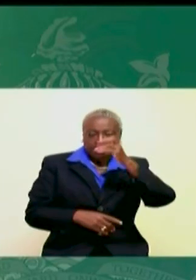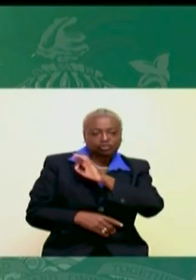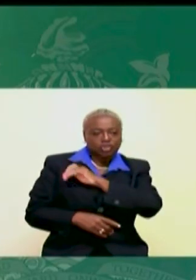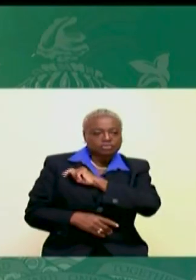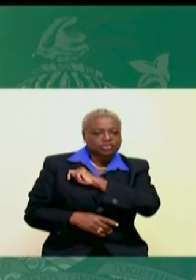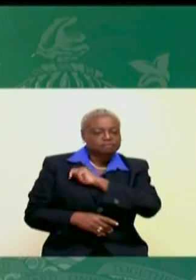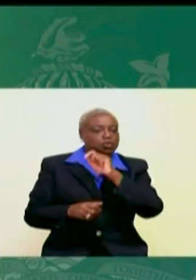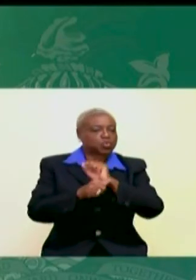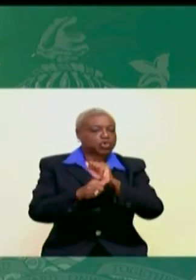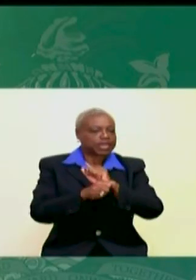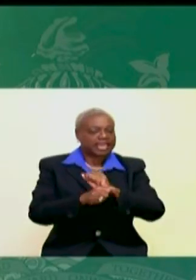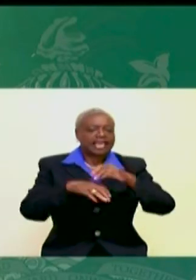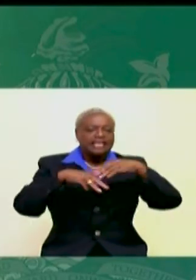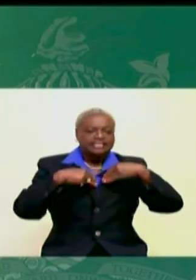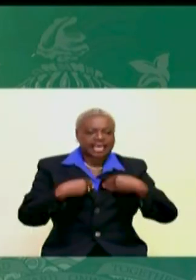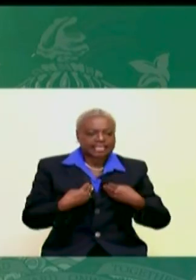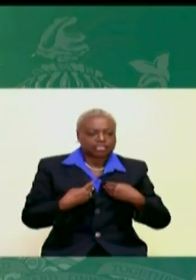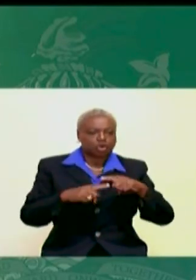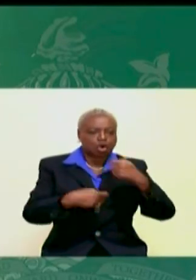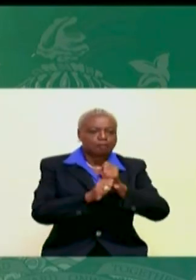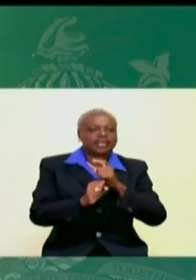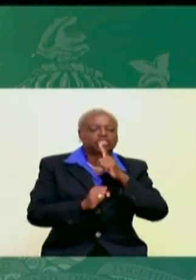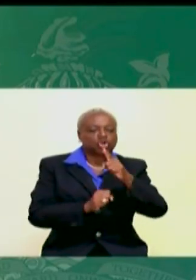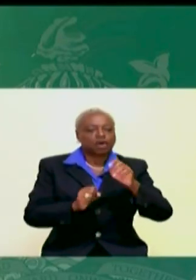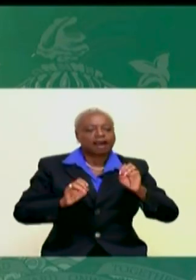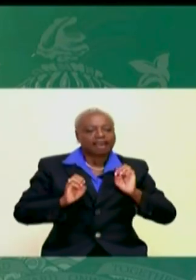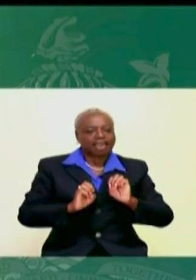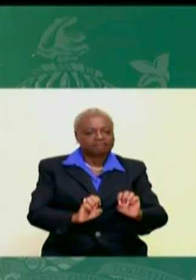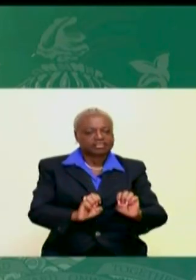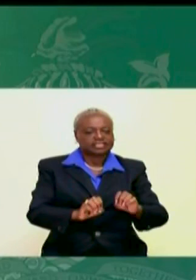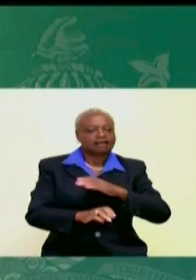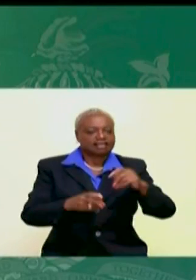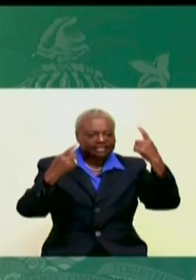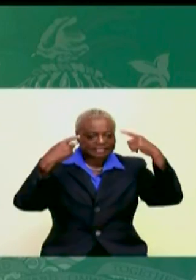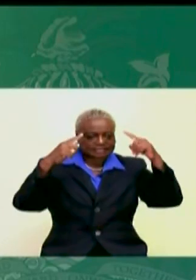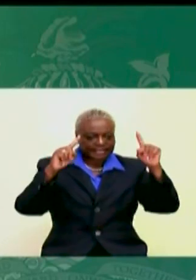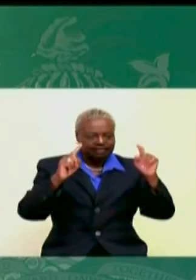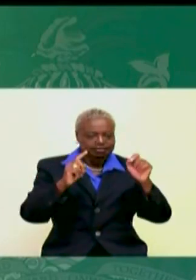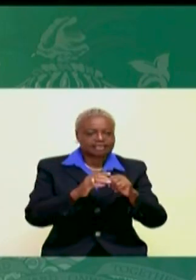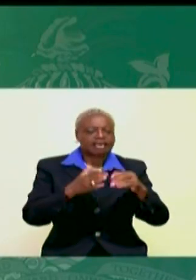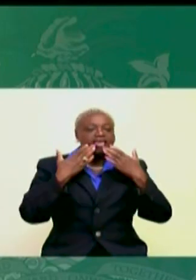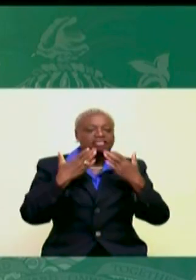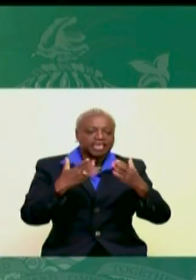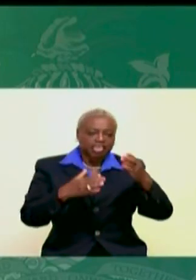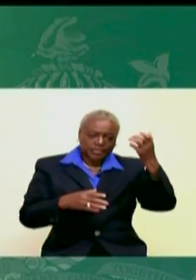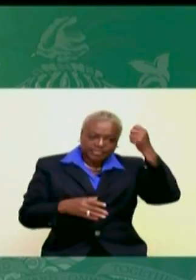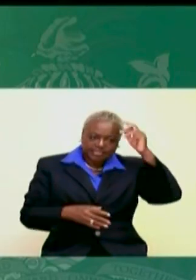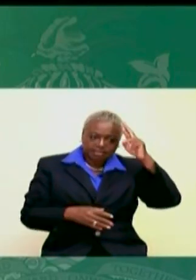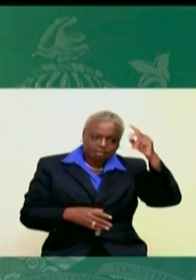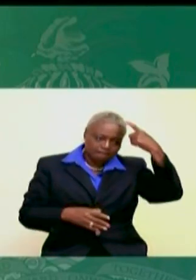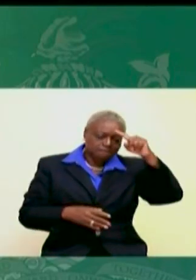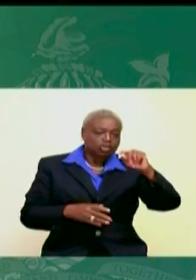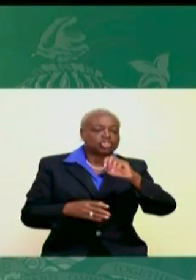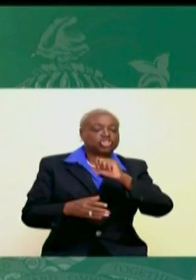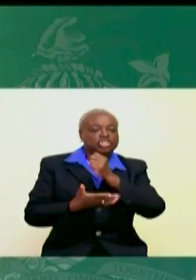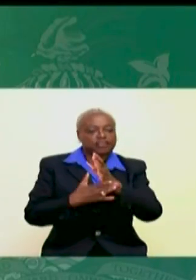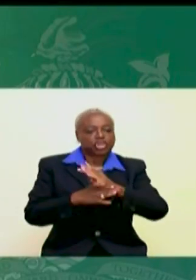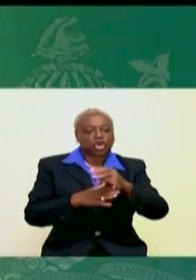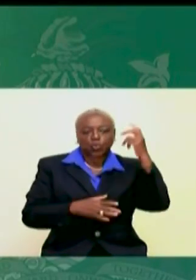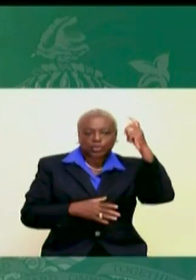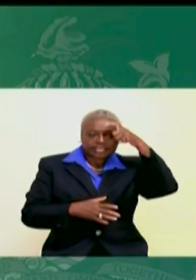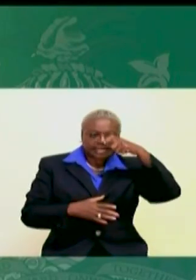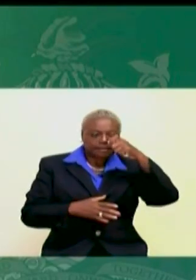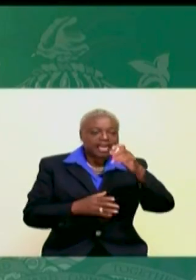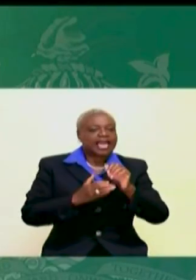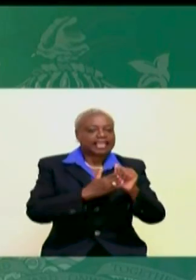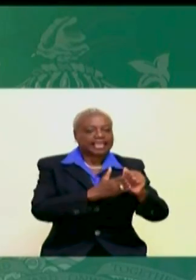been working tirelessly to ensure our efforts are a success. Thank you, sir, for sharing your wisdom and guiding